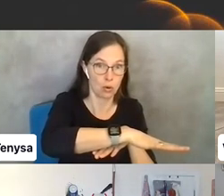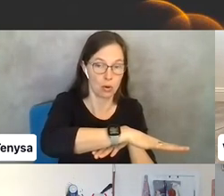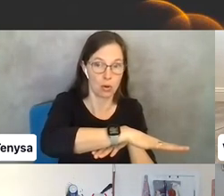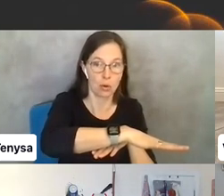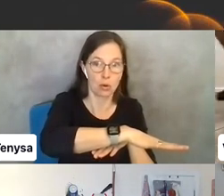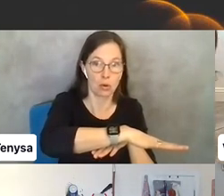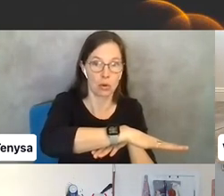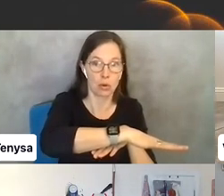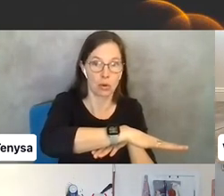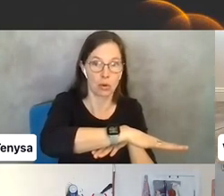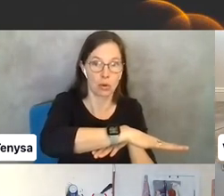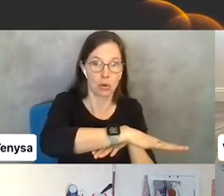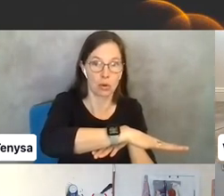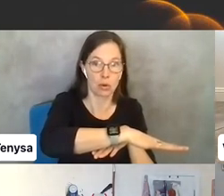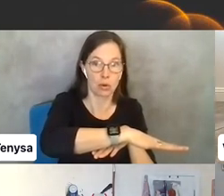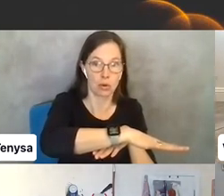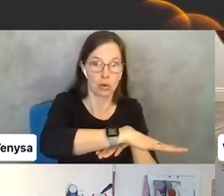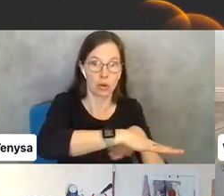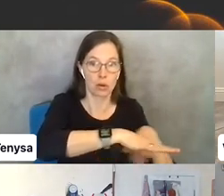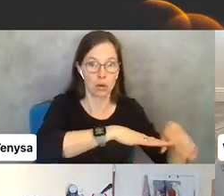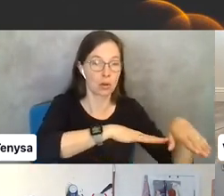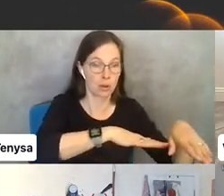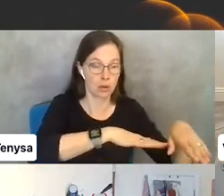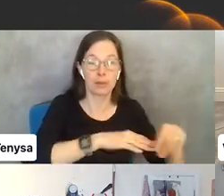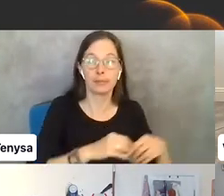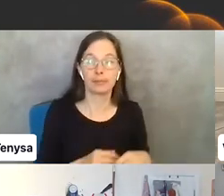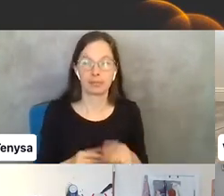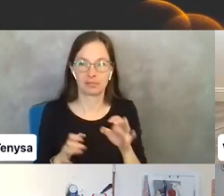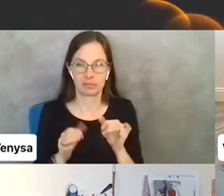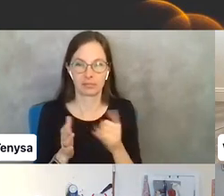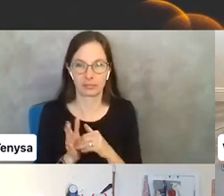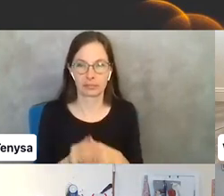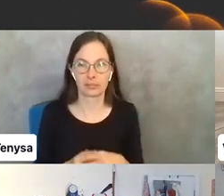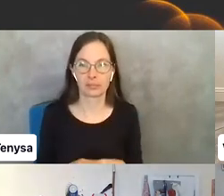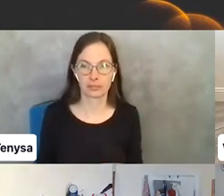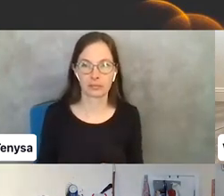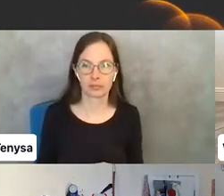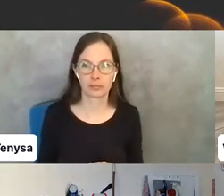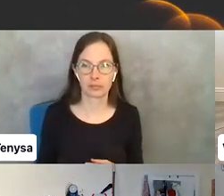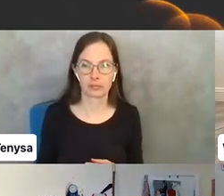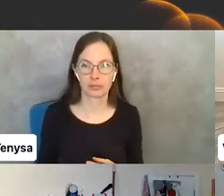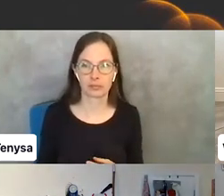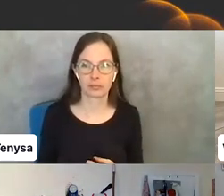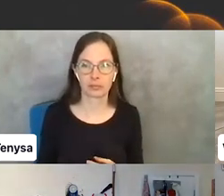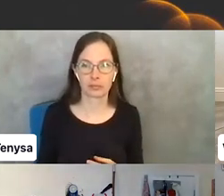the front leg, and then cross again. Let me see if I can go a little backwards here so you can see more. And so back leg. You can do from the front as